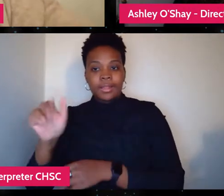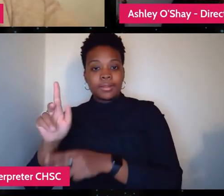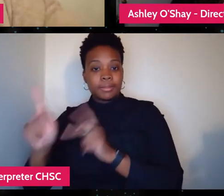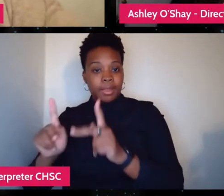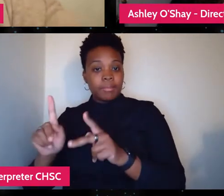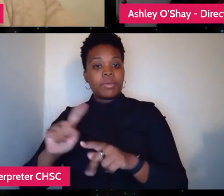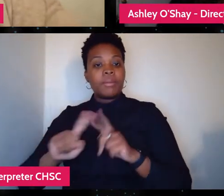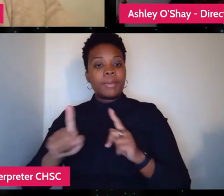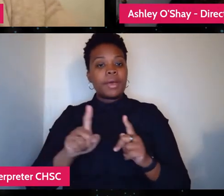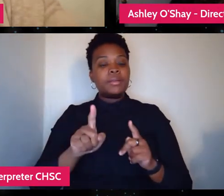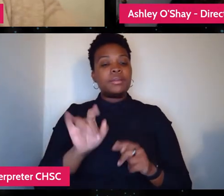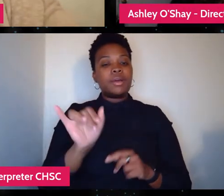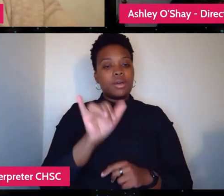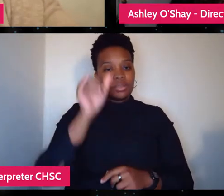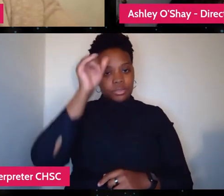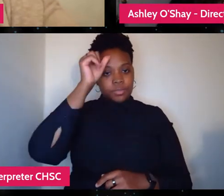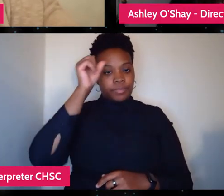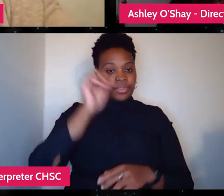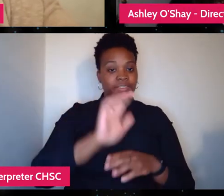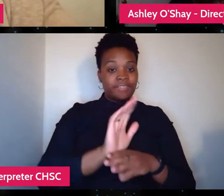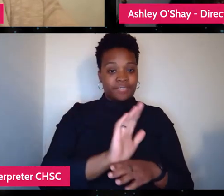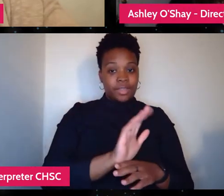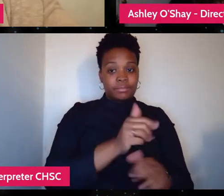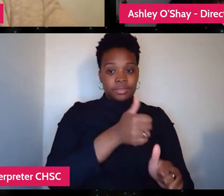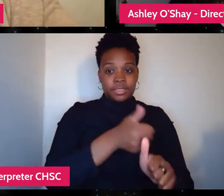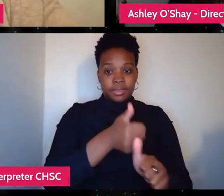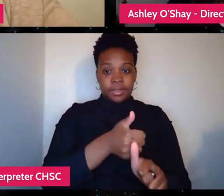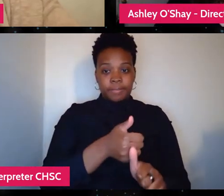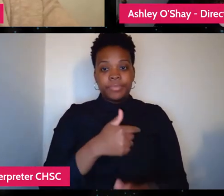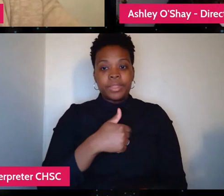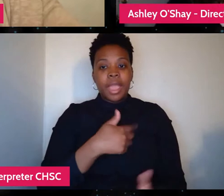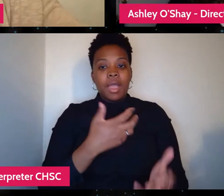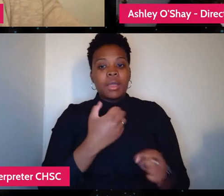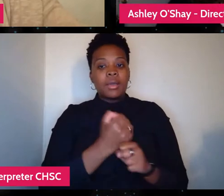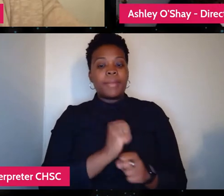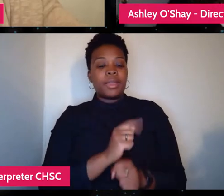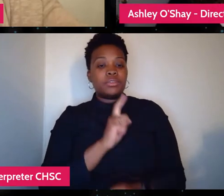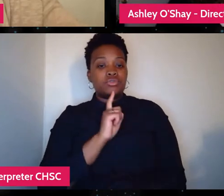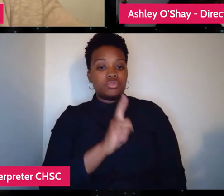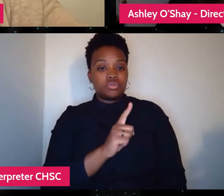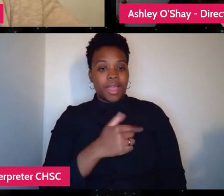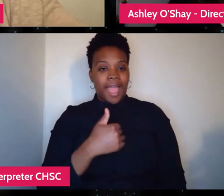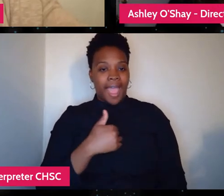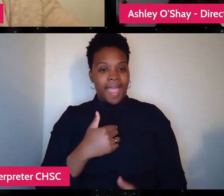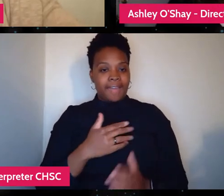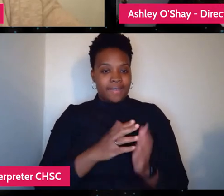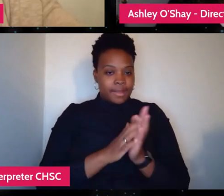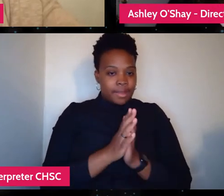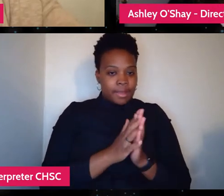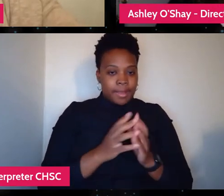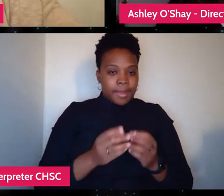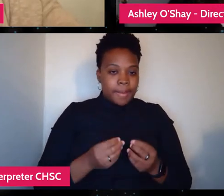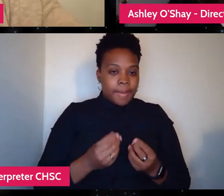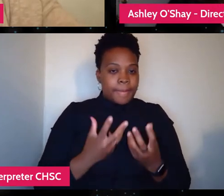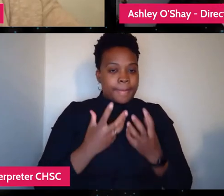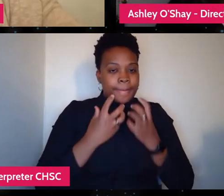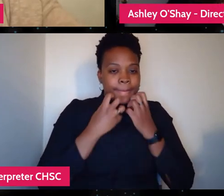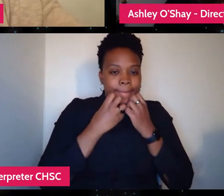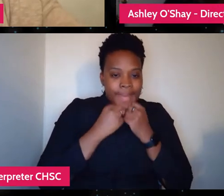myself. So I really want to make sure I have that passion and that energy when I'm going into a new